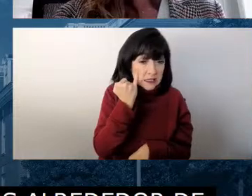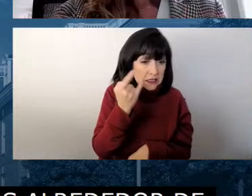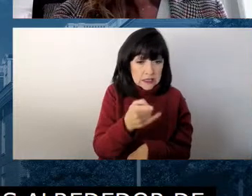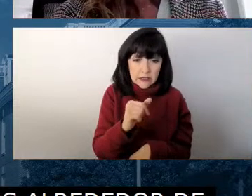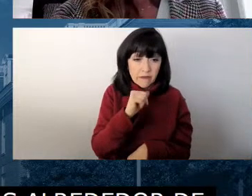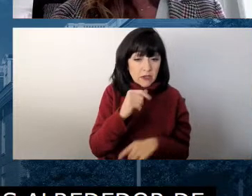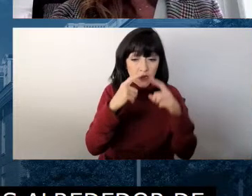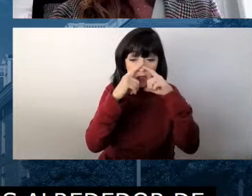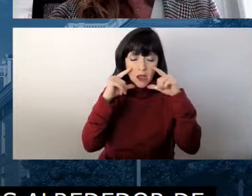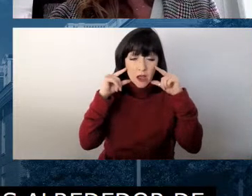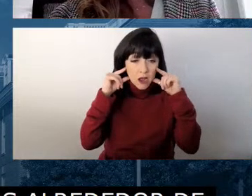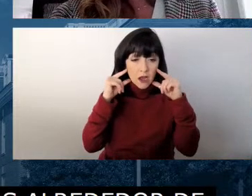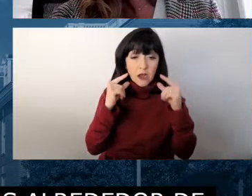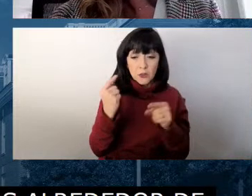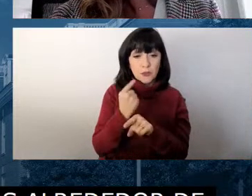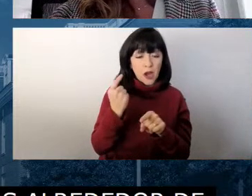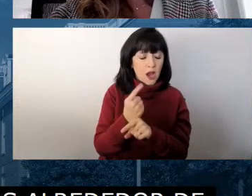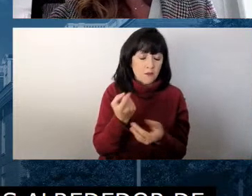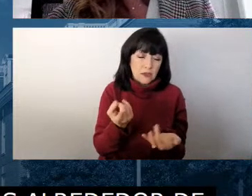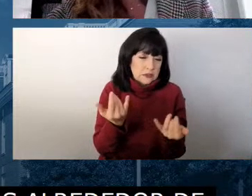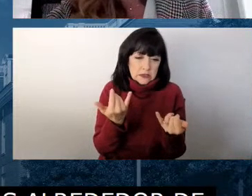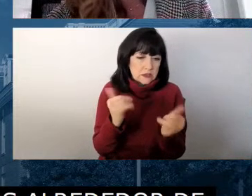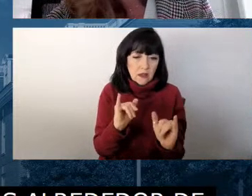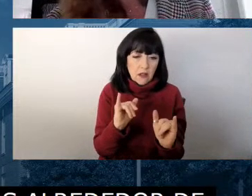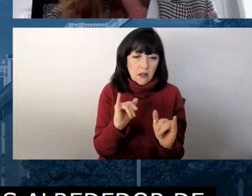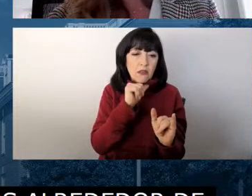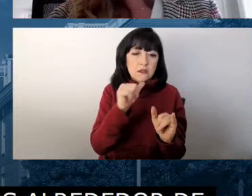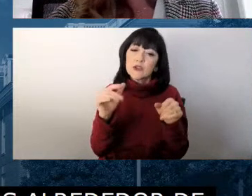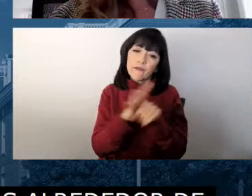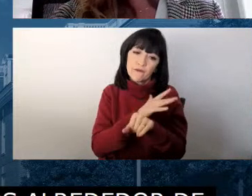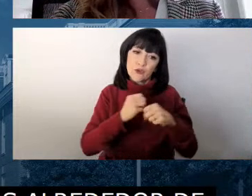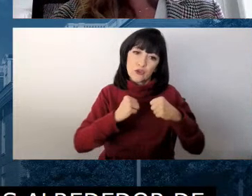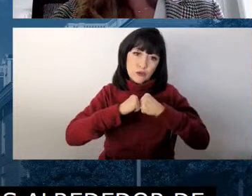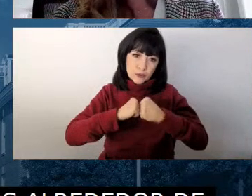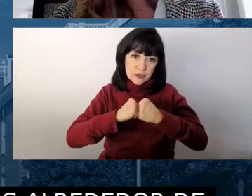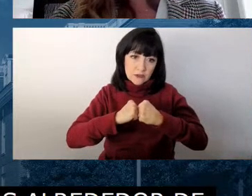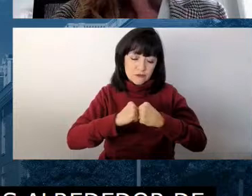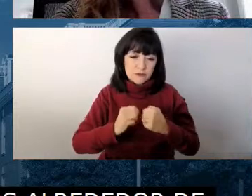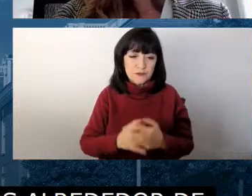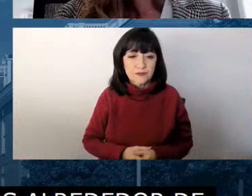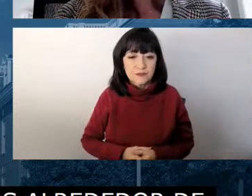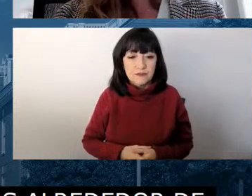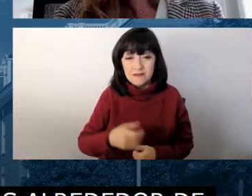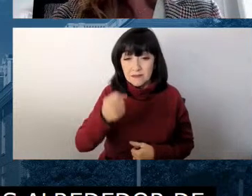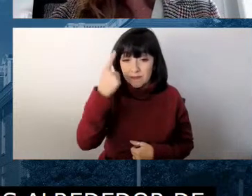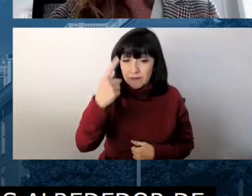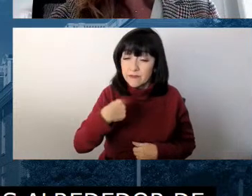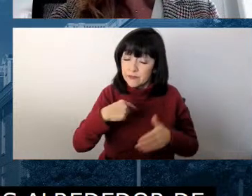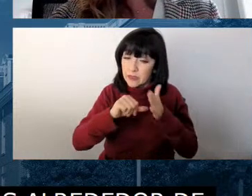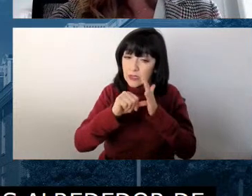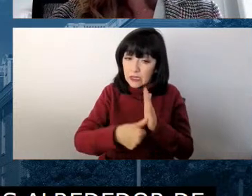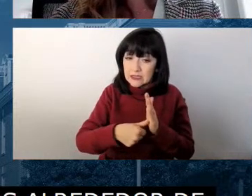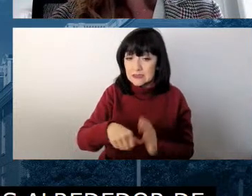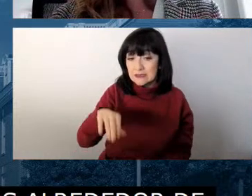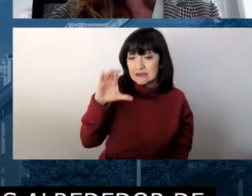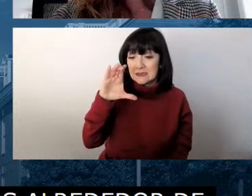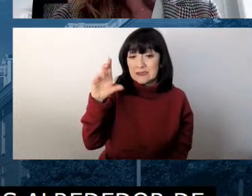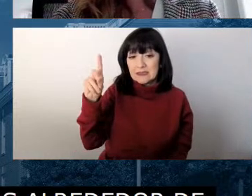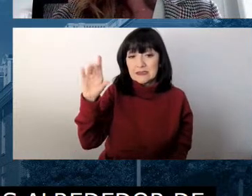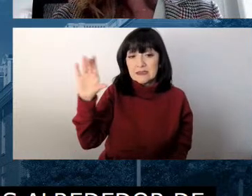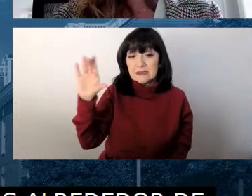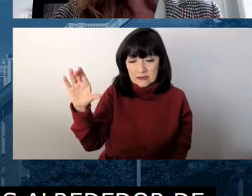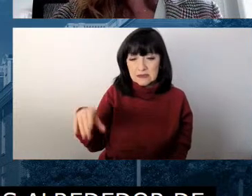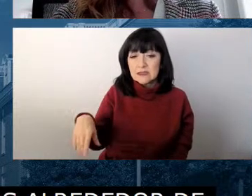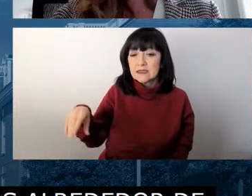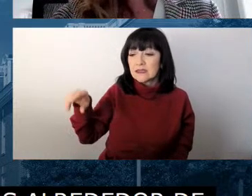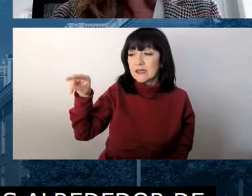effective. So I said this last week, but I'll say it again. CDC's guidance around N95s is